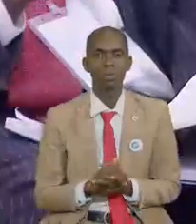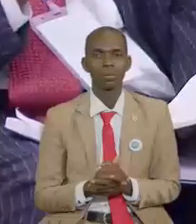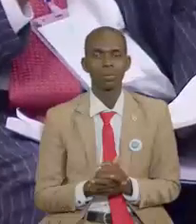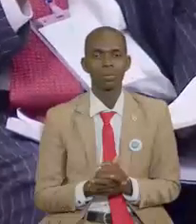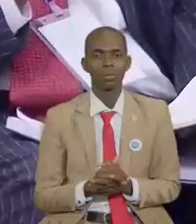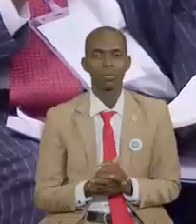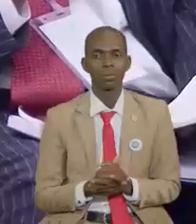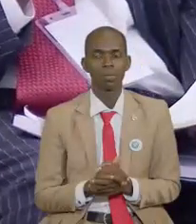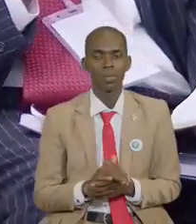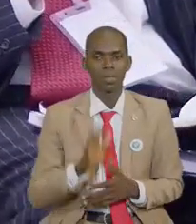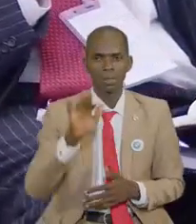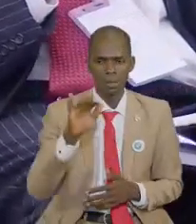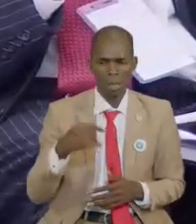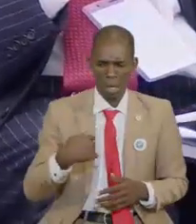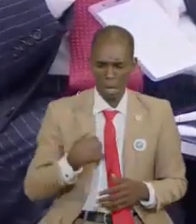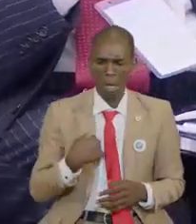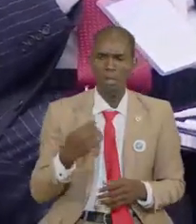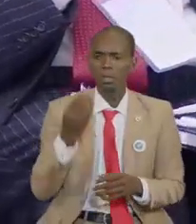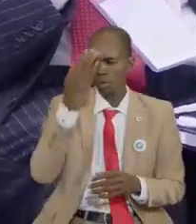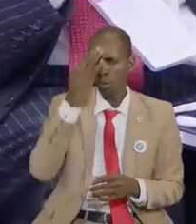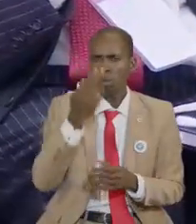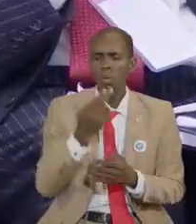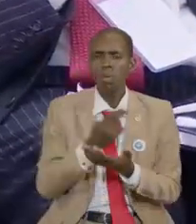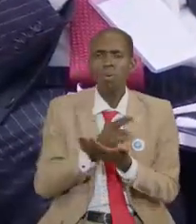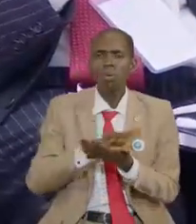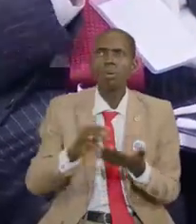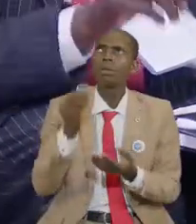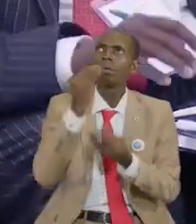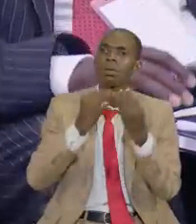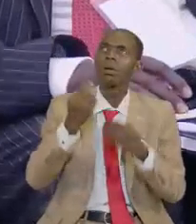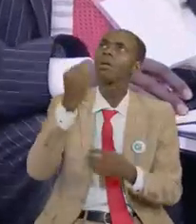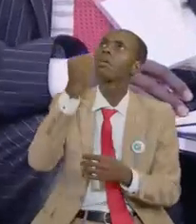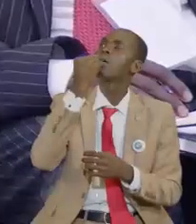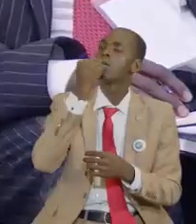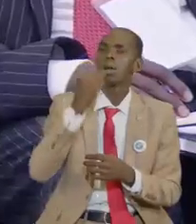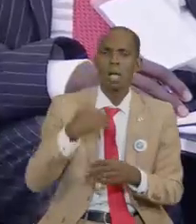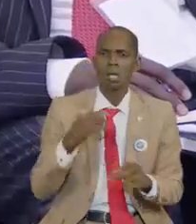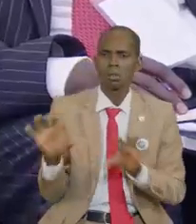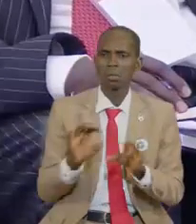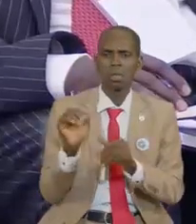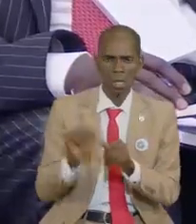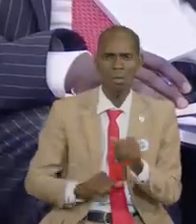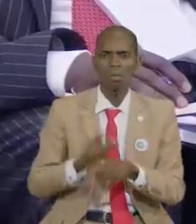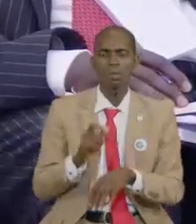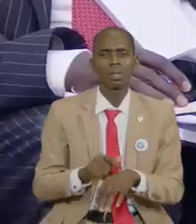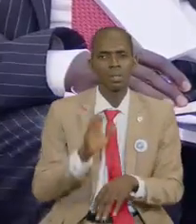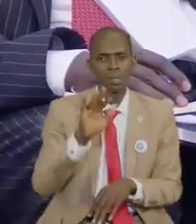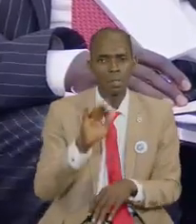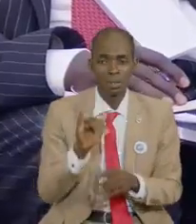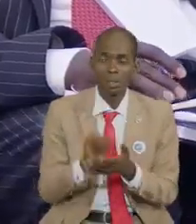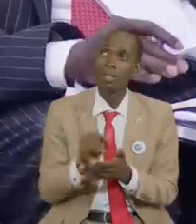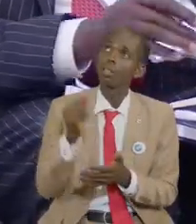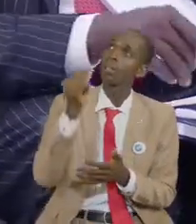I take sacrament. Praise God, that's good. But salvation does not come from